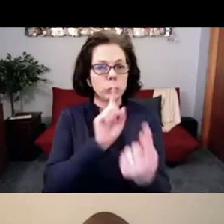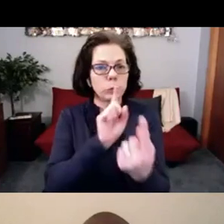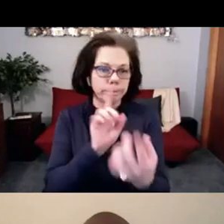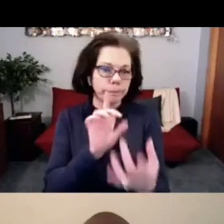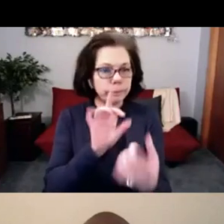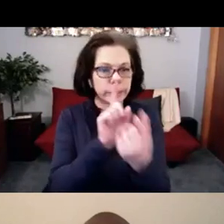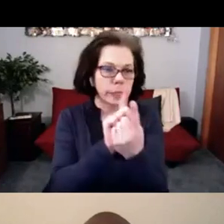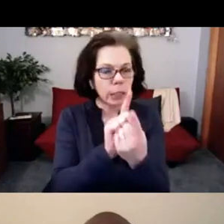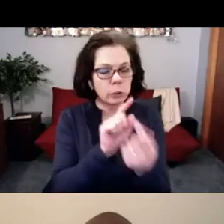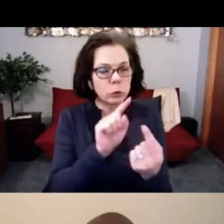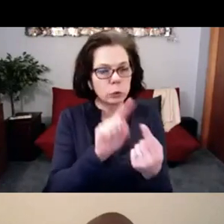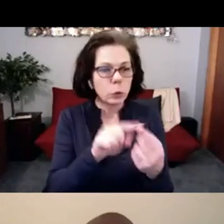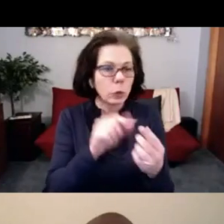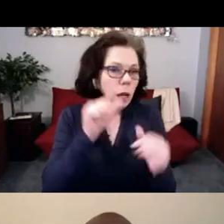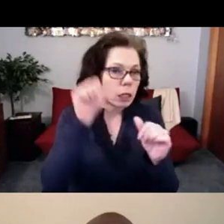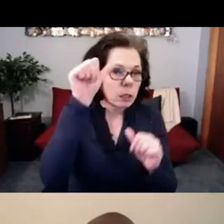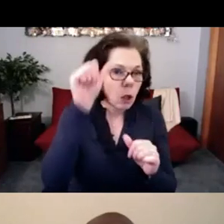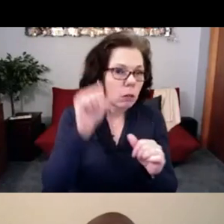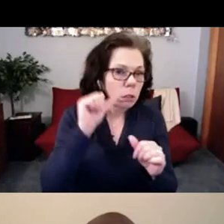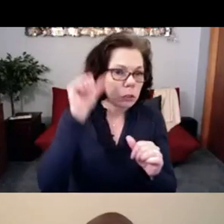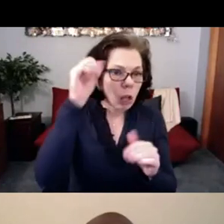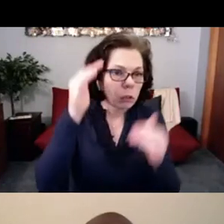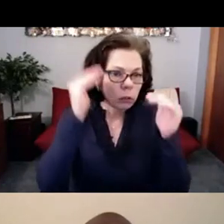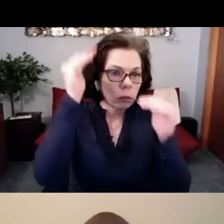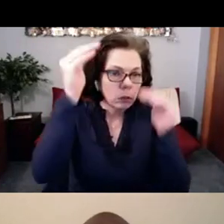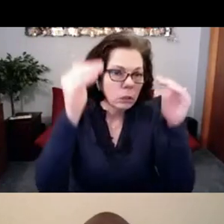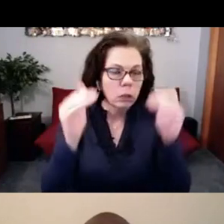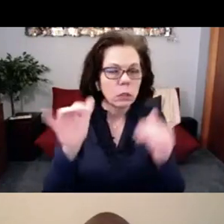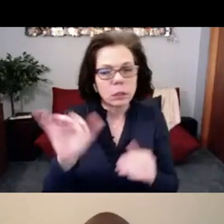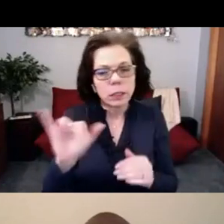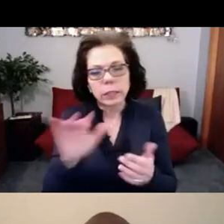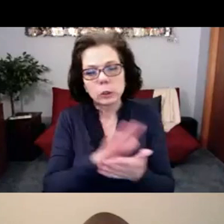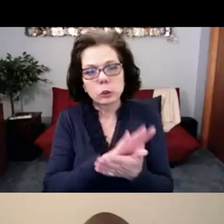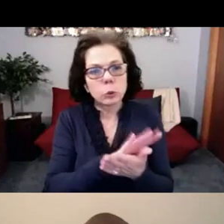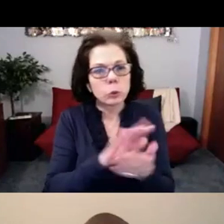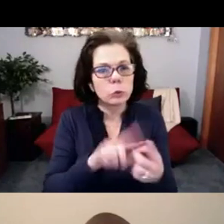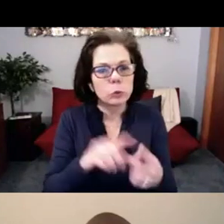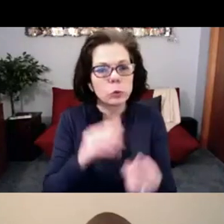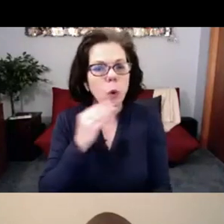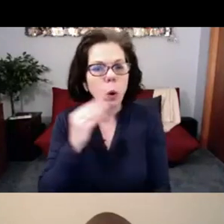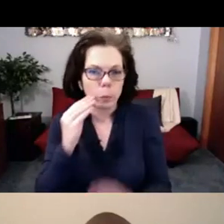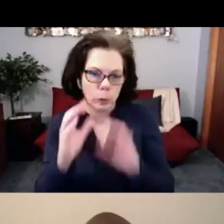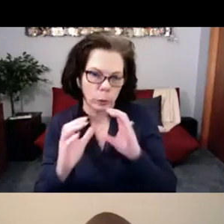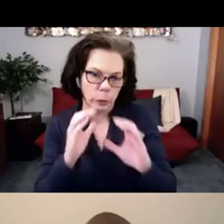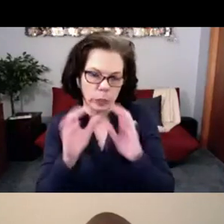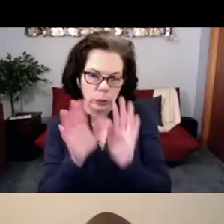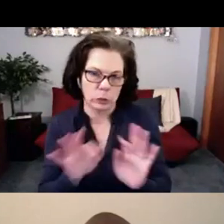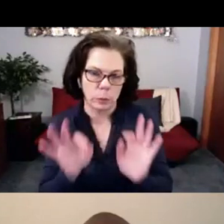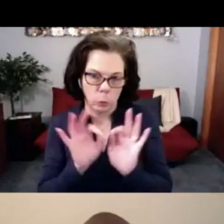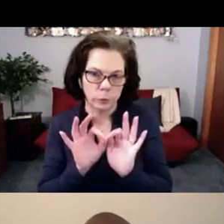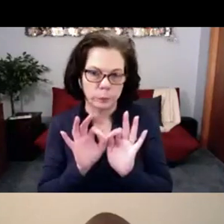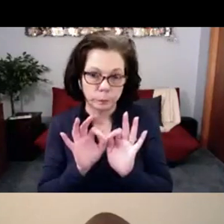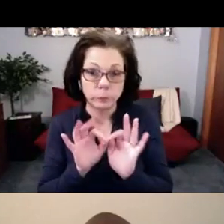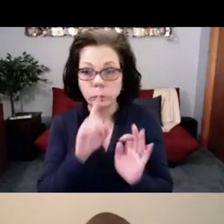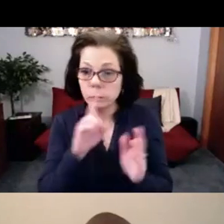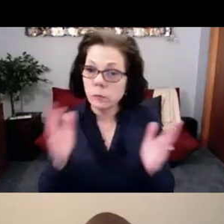support them. But that adult, that school to home communication or connection is vital in instances like that. So I urge